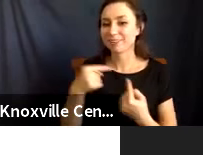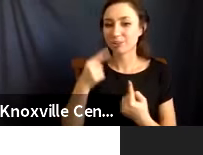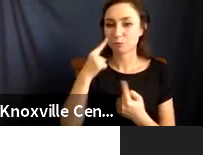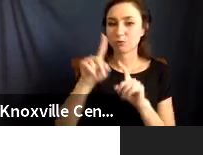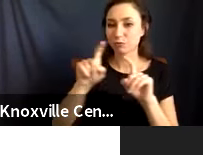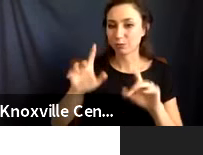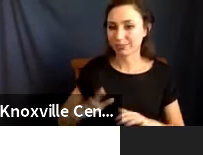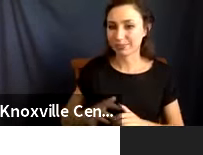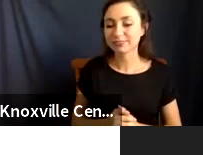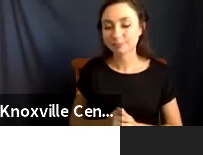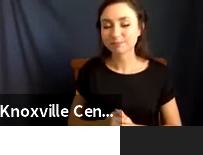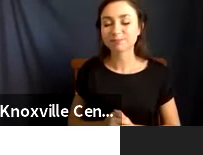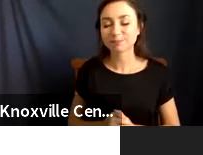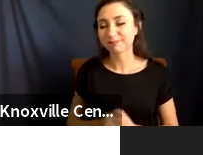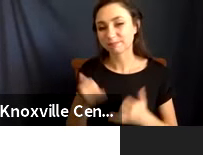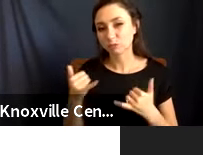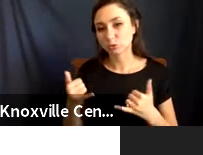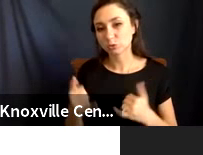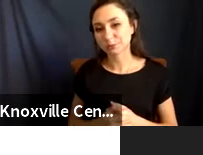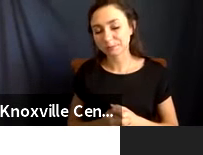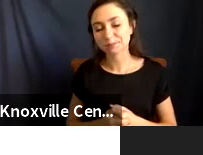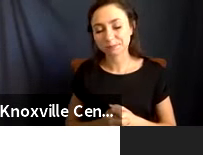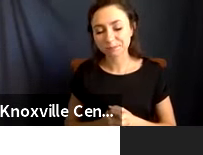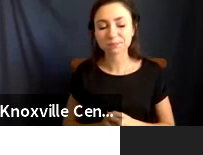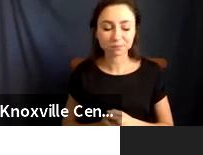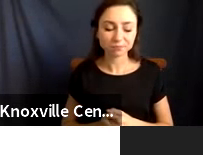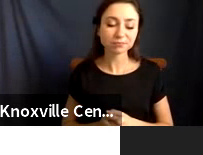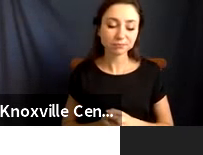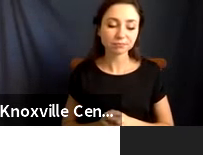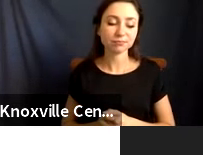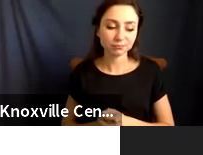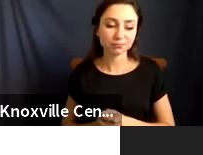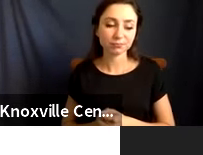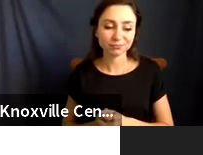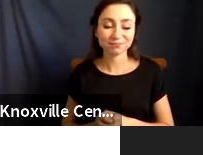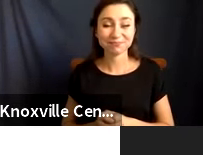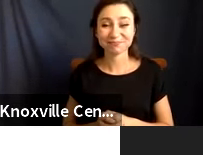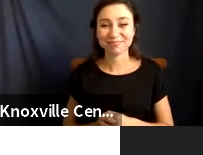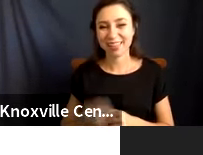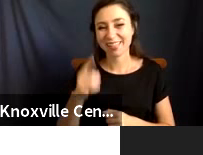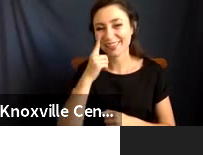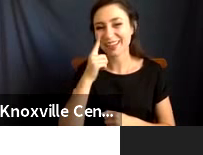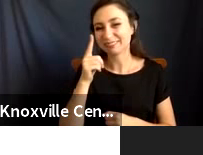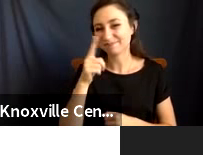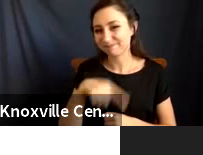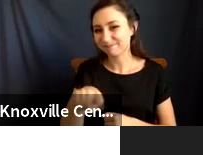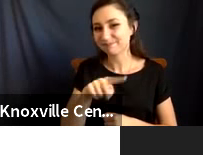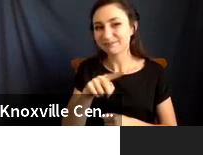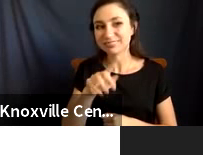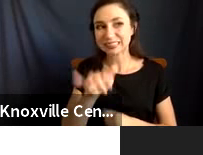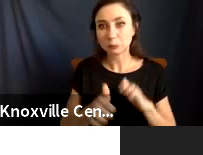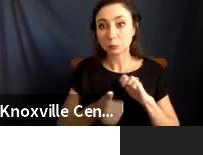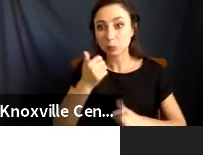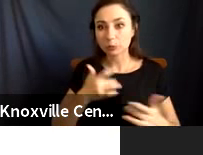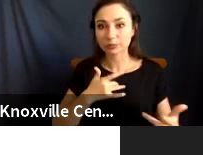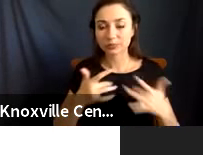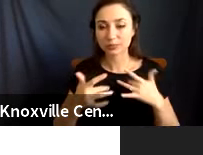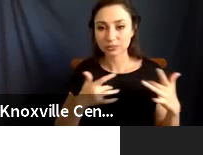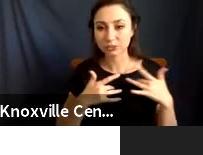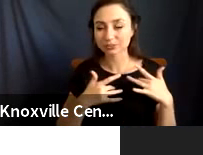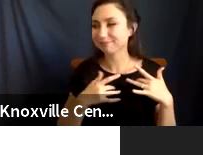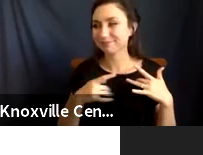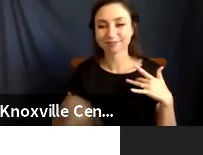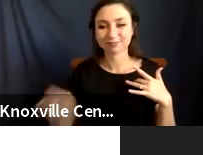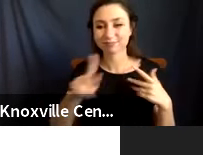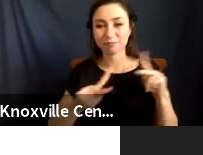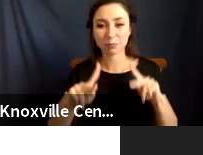to do it at this point. So I think those are the things that make me most concerned, that it's just a reluctance to